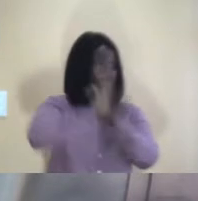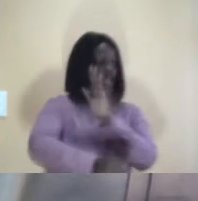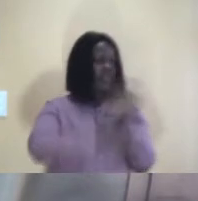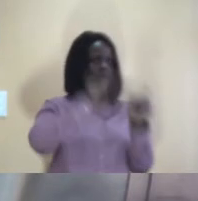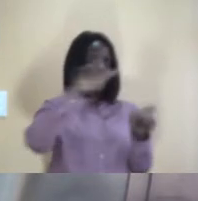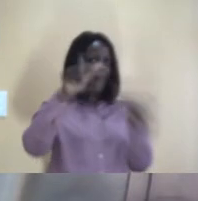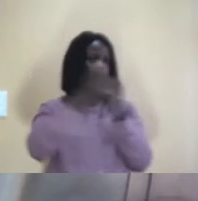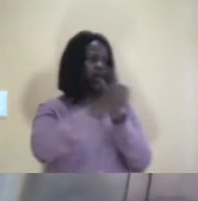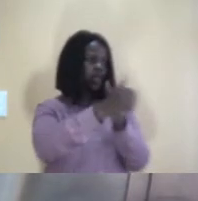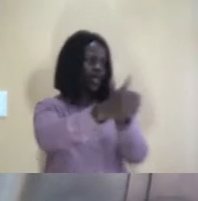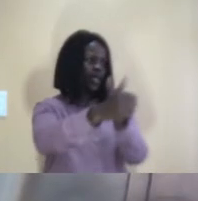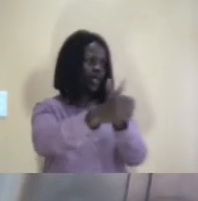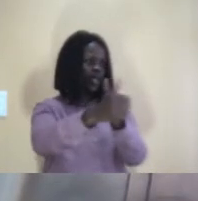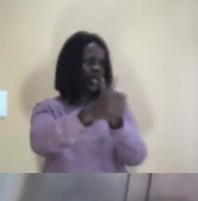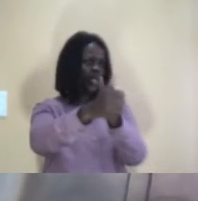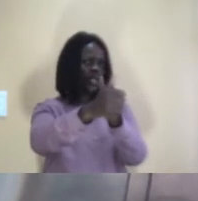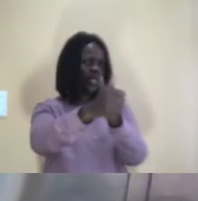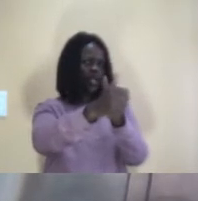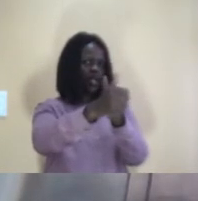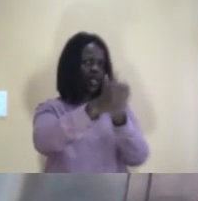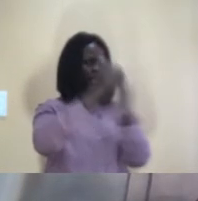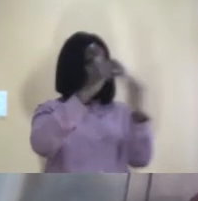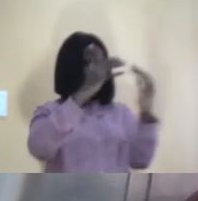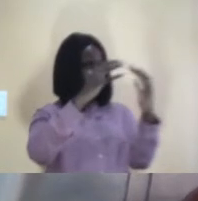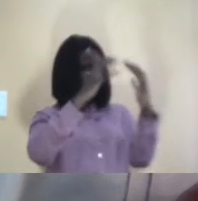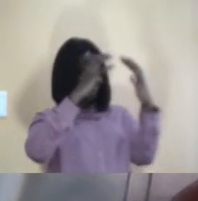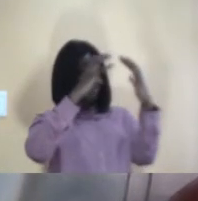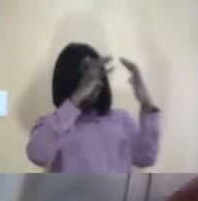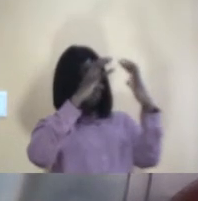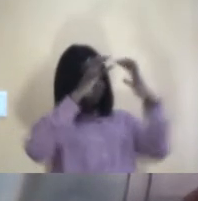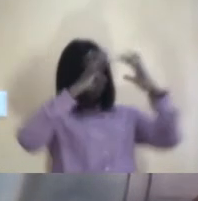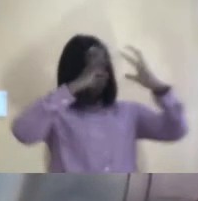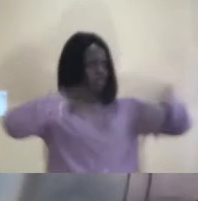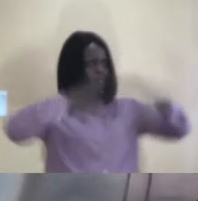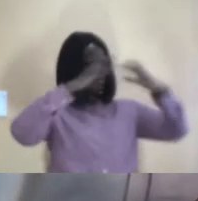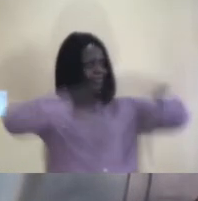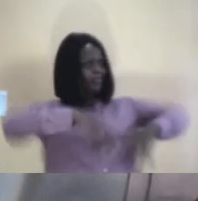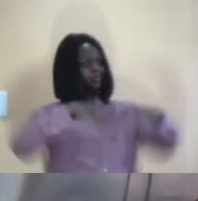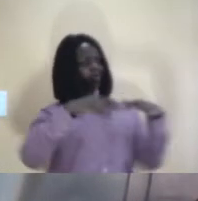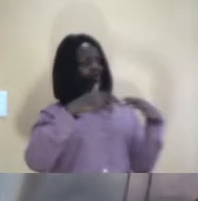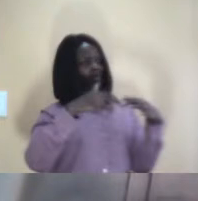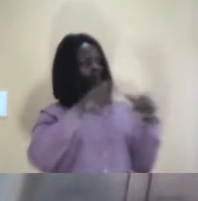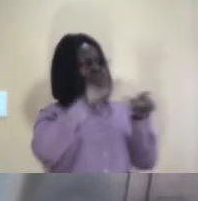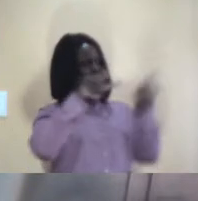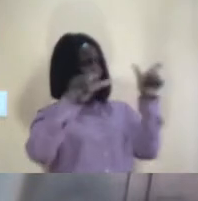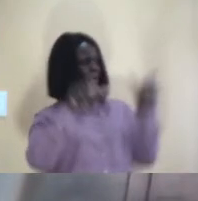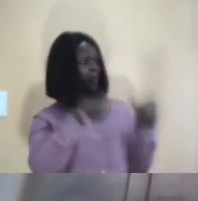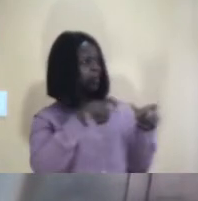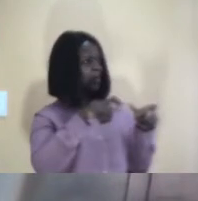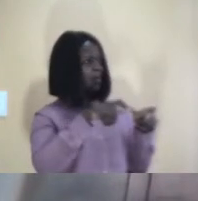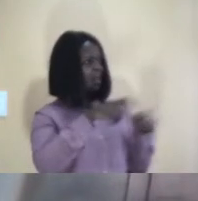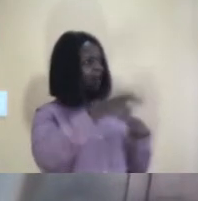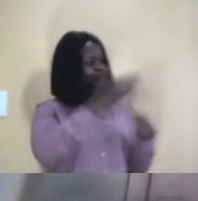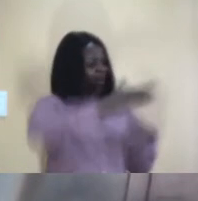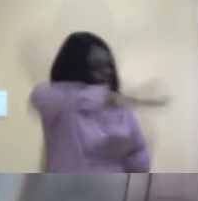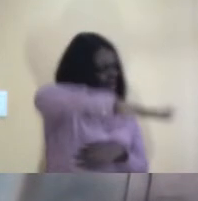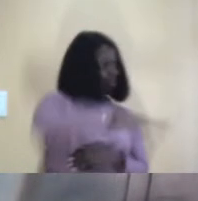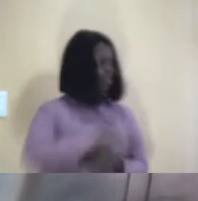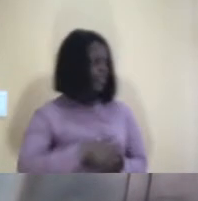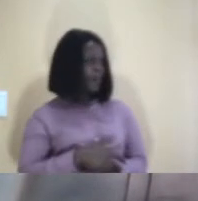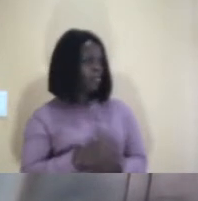capable leadership to dismantle the mafia that is holding the department back in fulfilling its